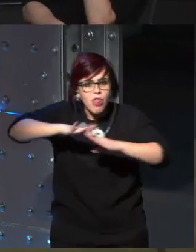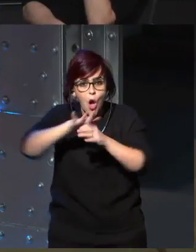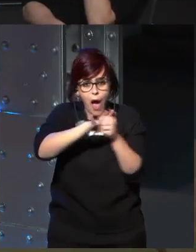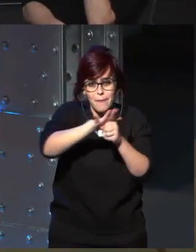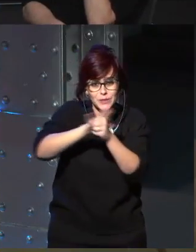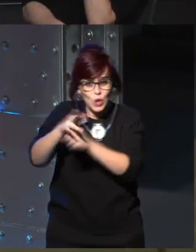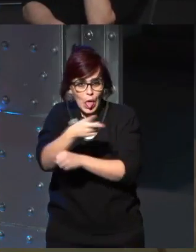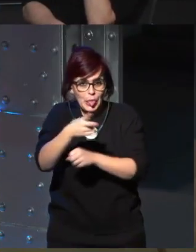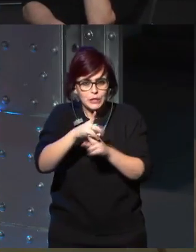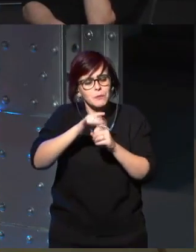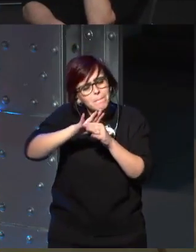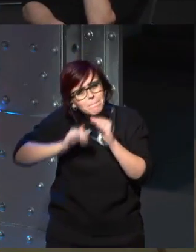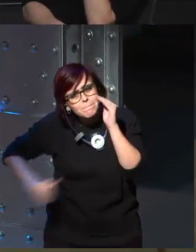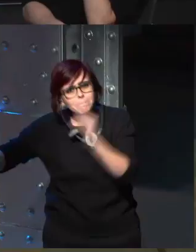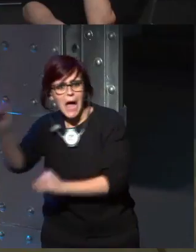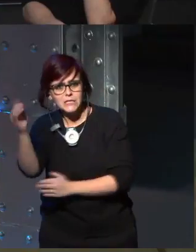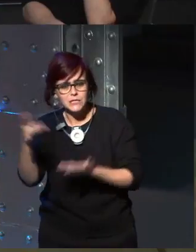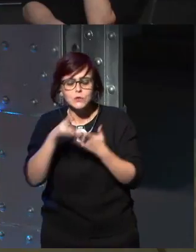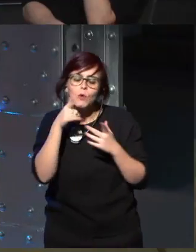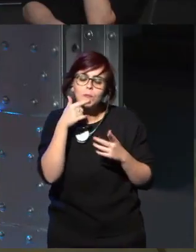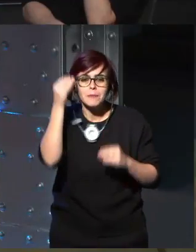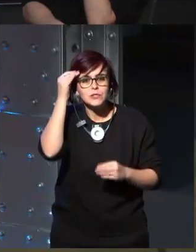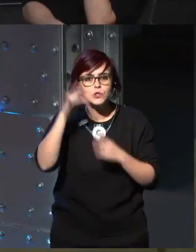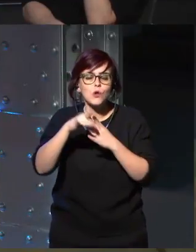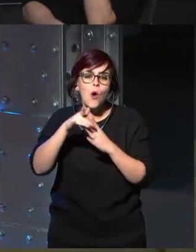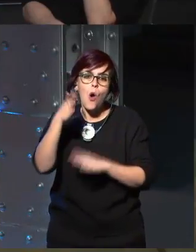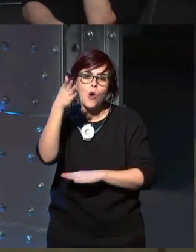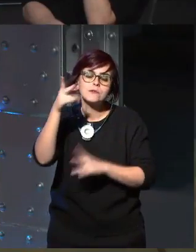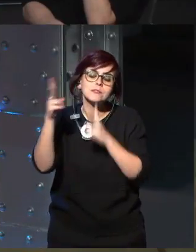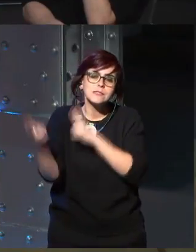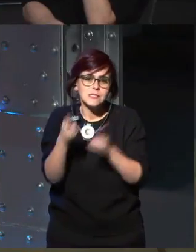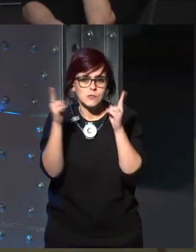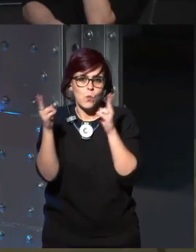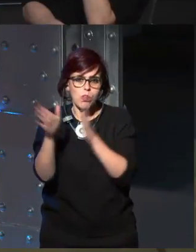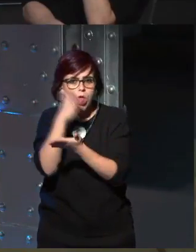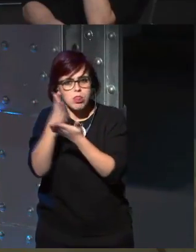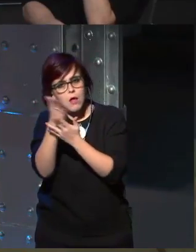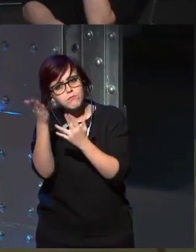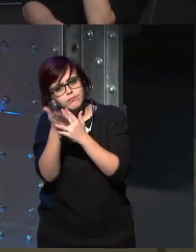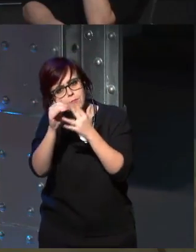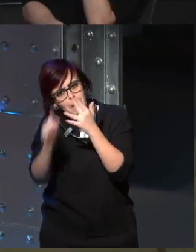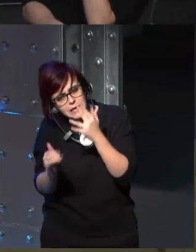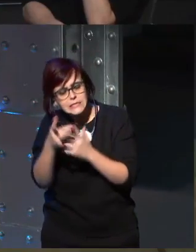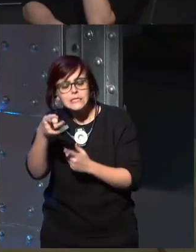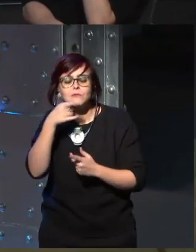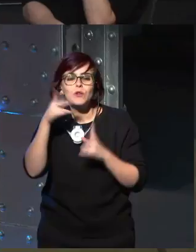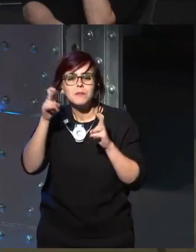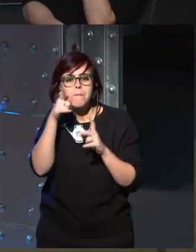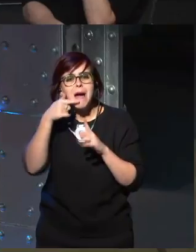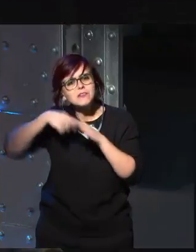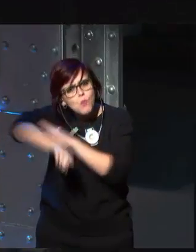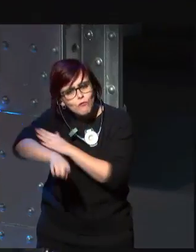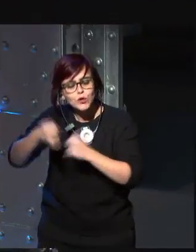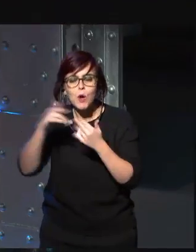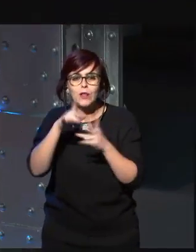fields. Perhaps the second part of the book is a little dense. I don't know if you agree with me, but there's a time when the book